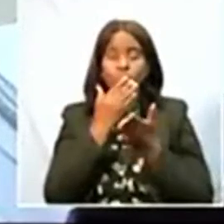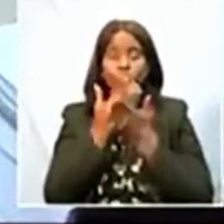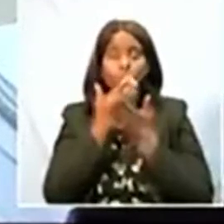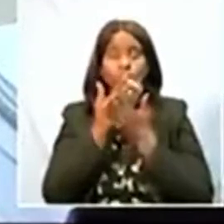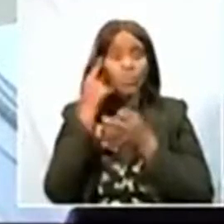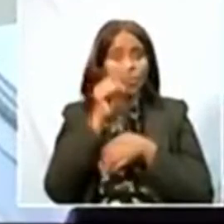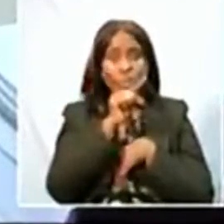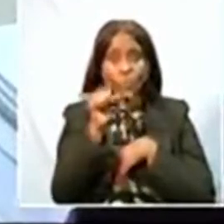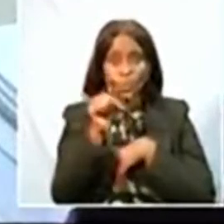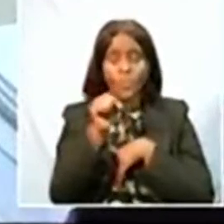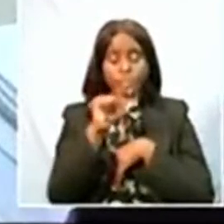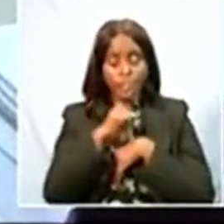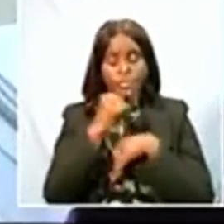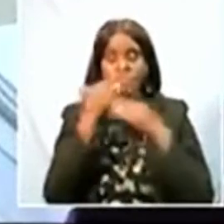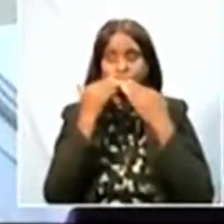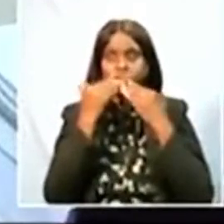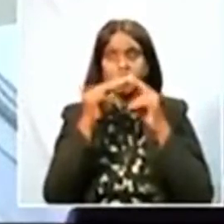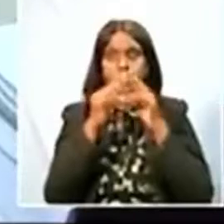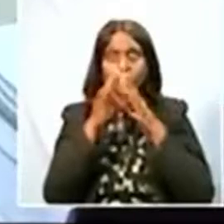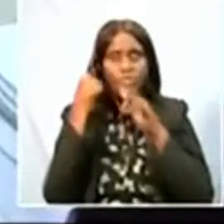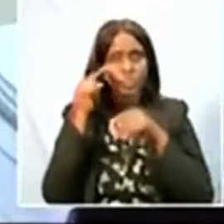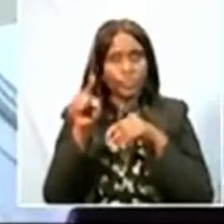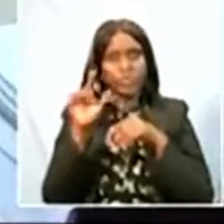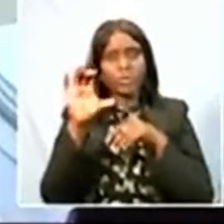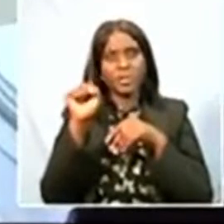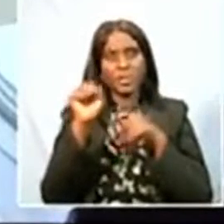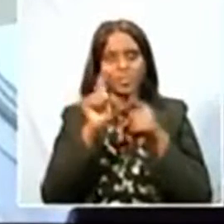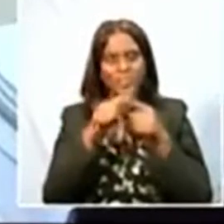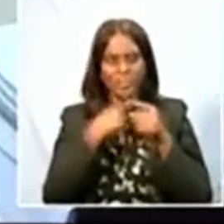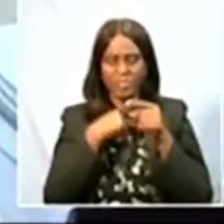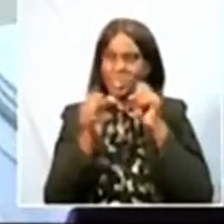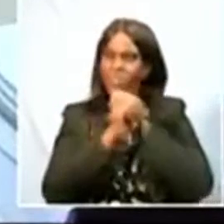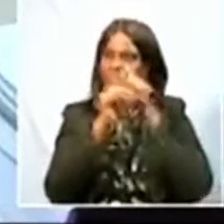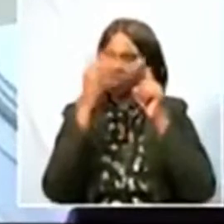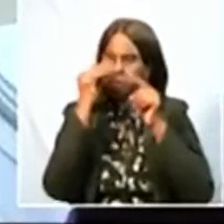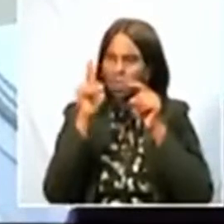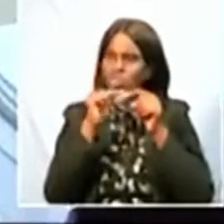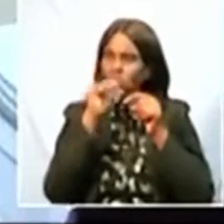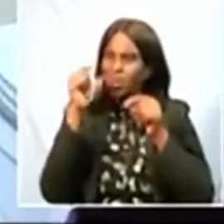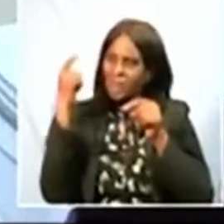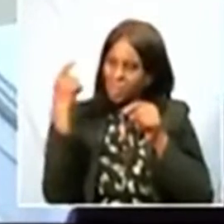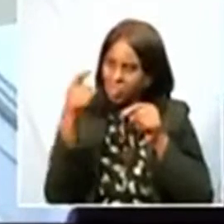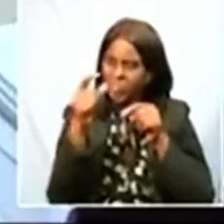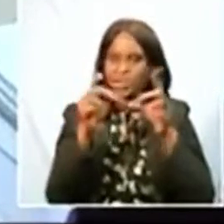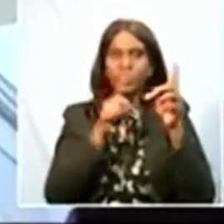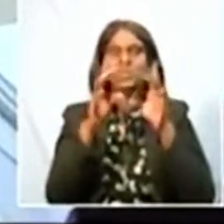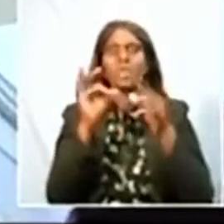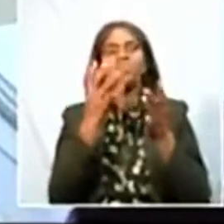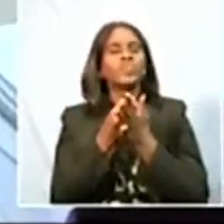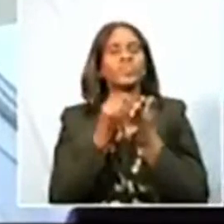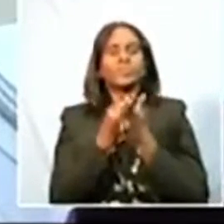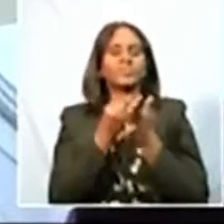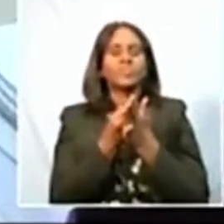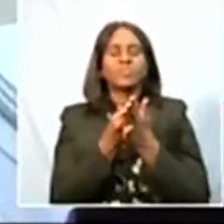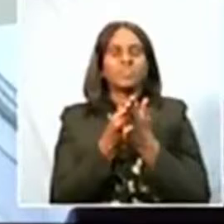you. We commend you, Council Secretary. But I'm wondering why you did not charge the Director of Finance,